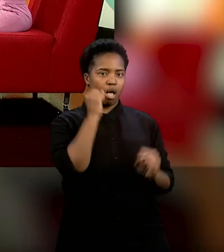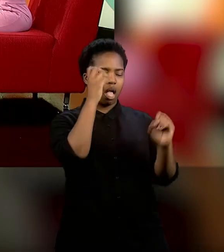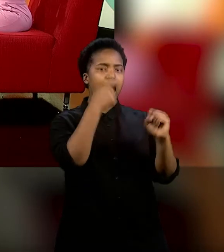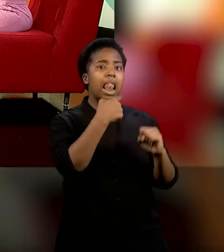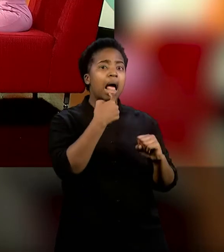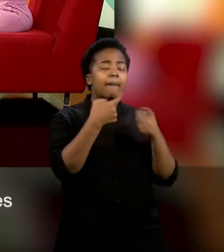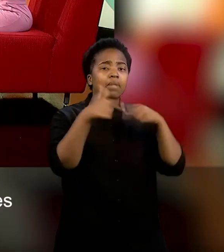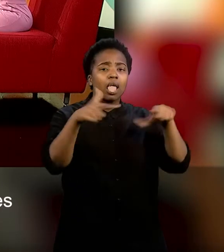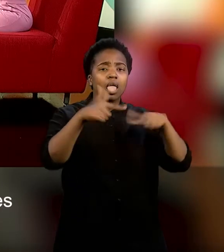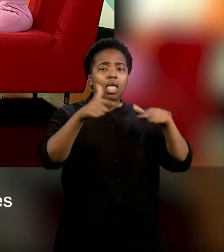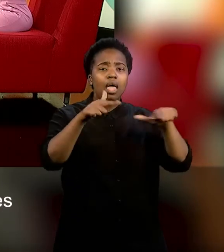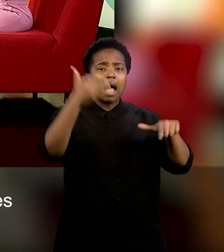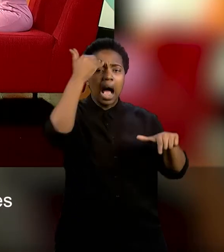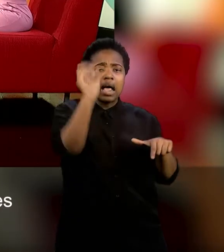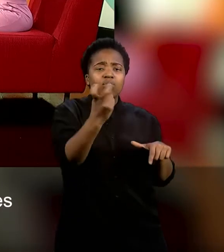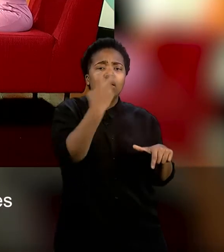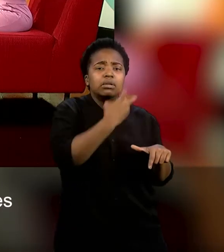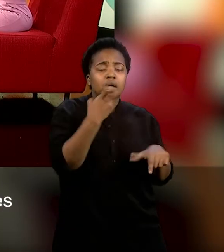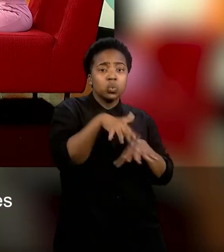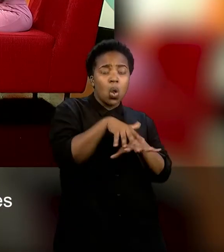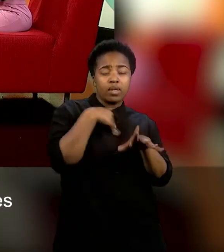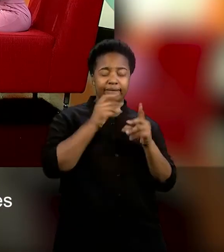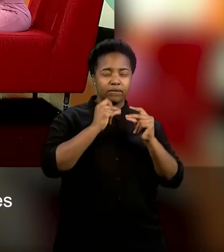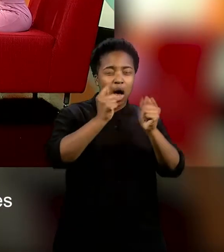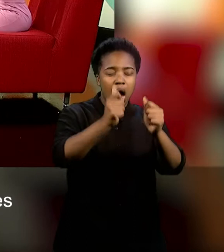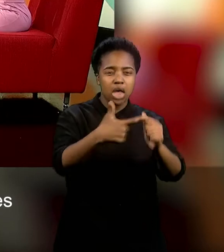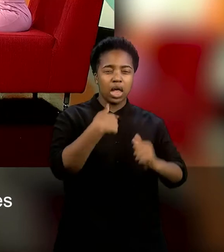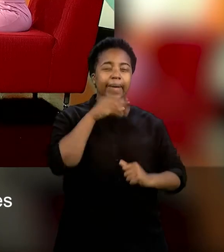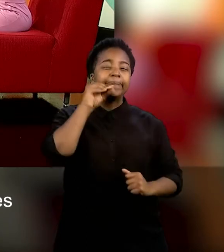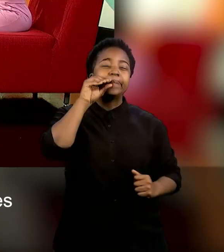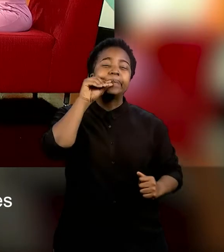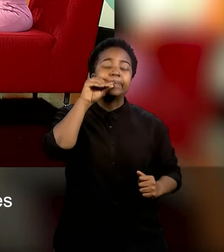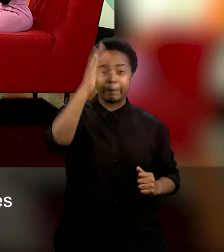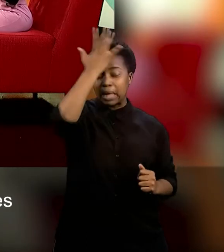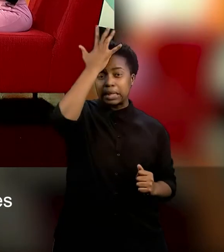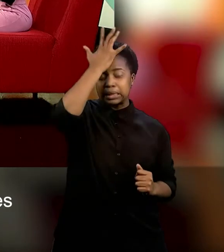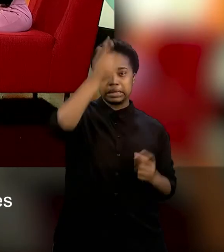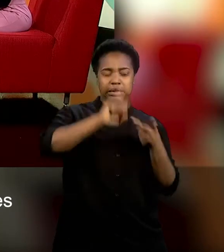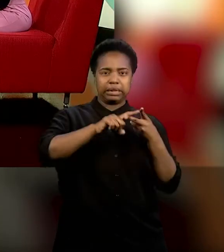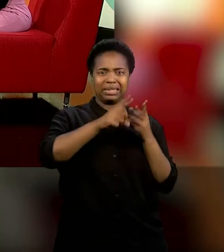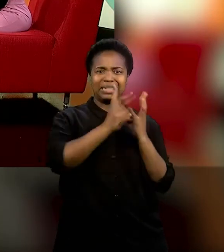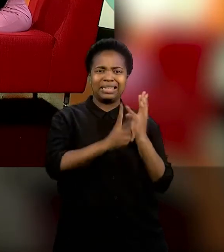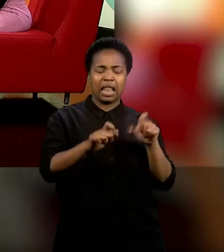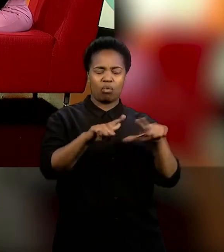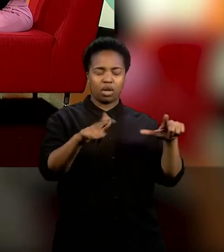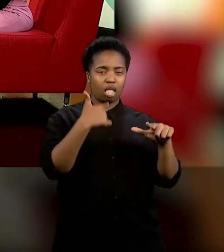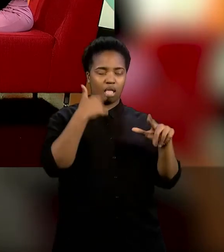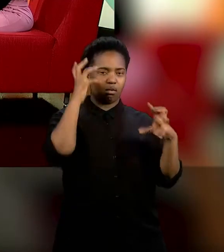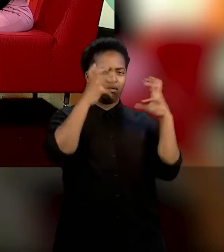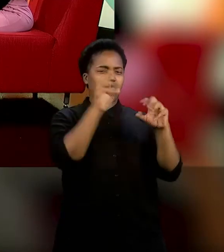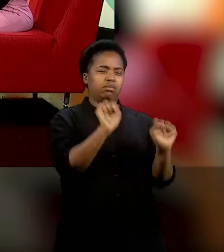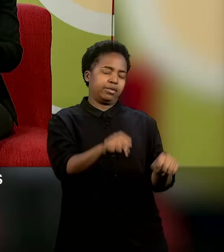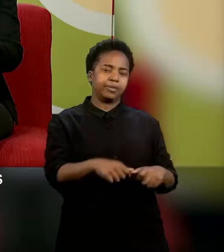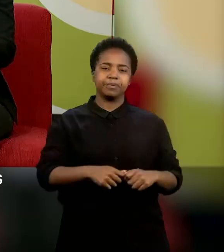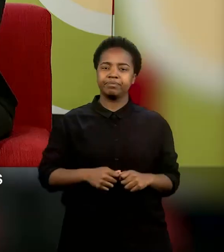different languages. And people speak slowly, others speak fast, some speak Pedi and other languages. And you see, it does get a bit